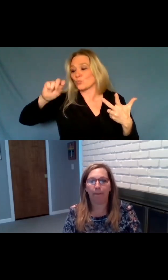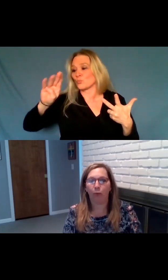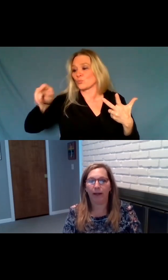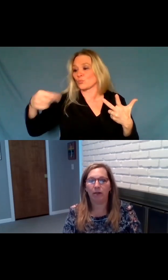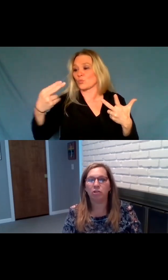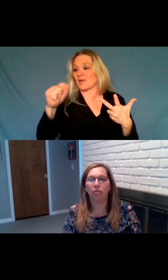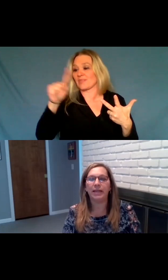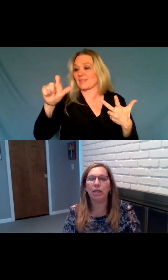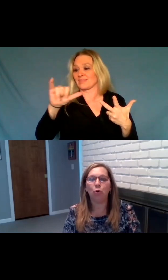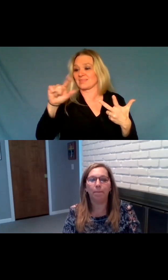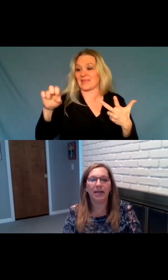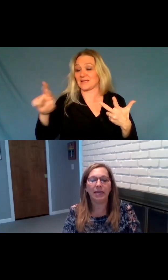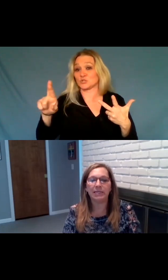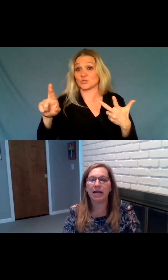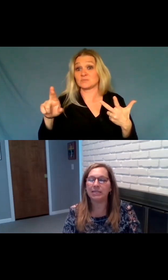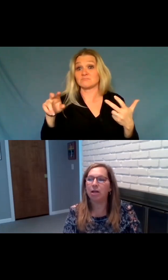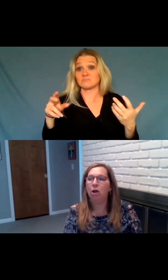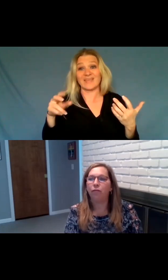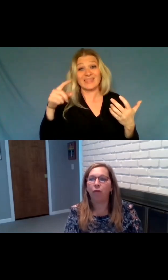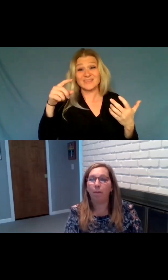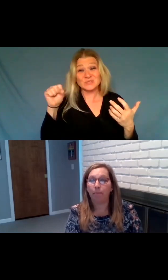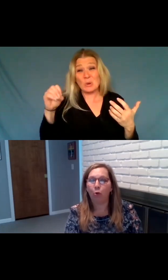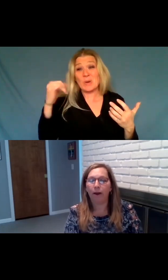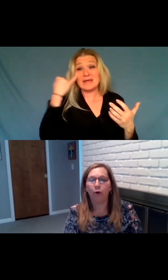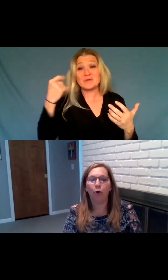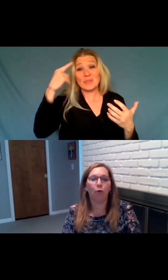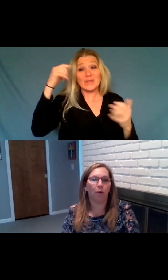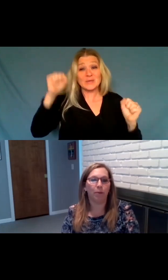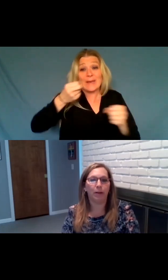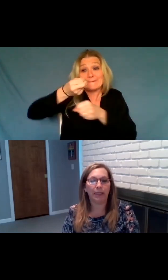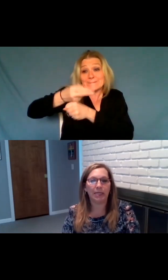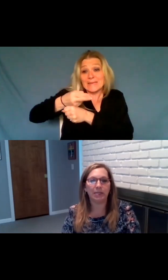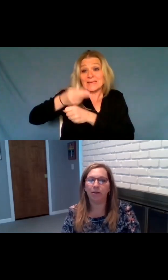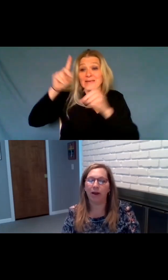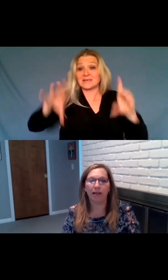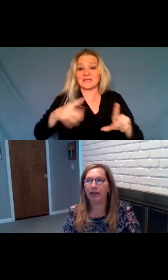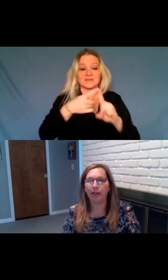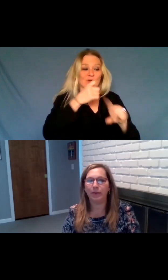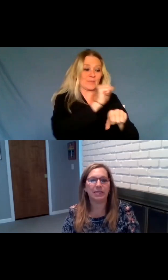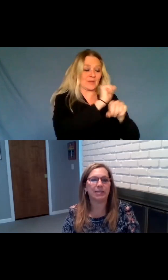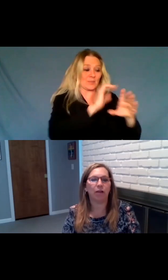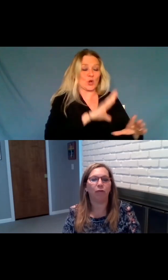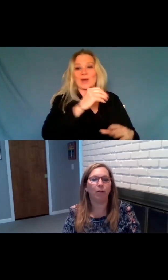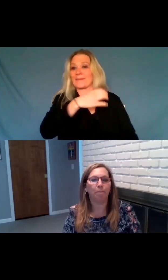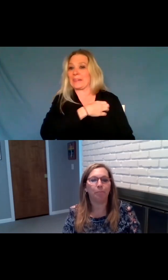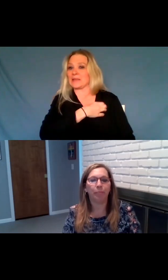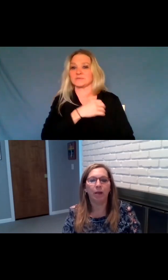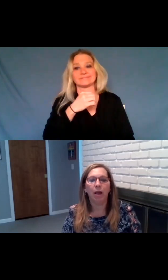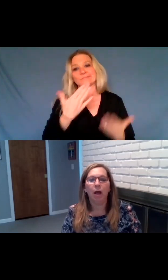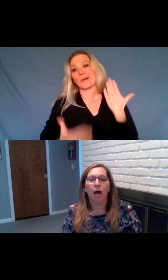accurately operate. So thinking you can beat a test from an employer or from the police, you're not likely to be